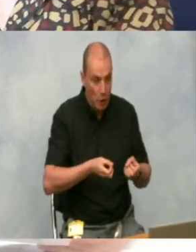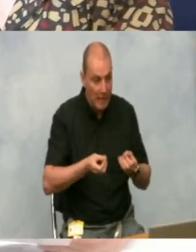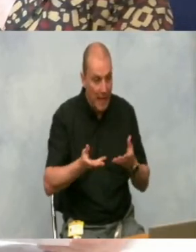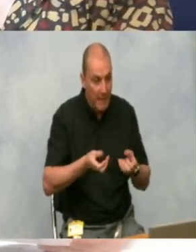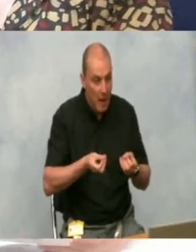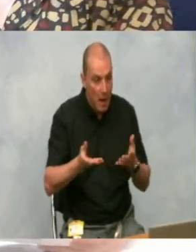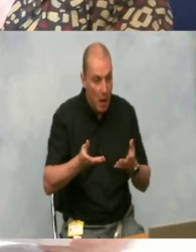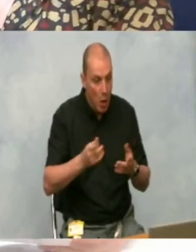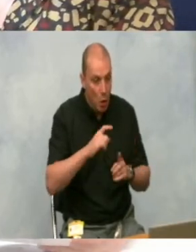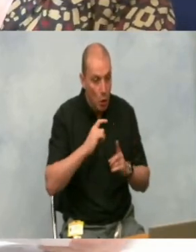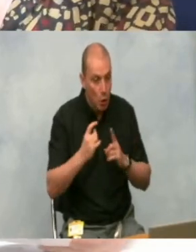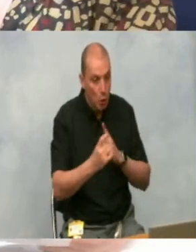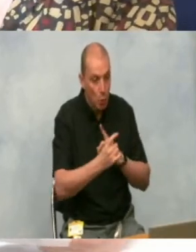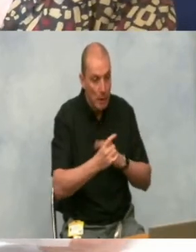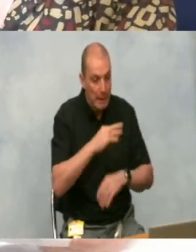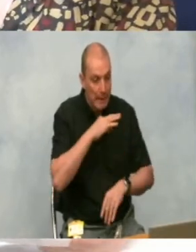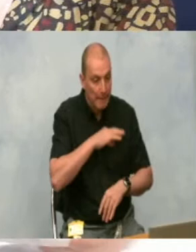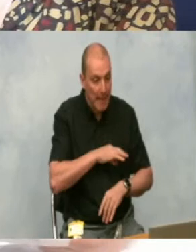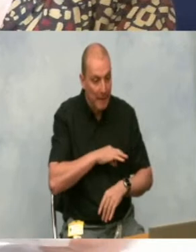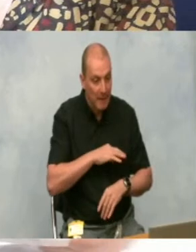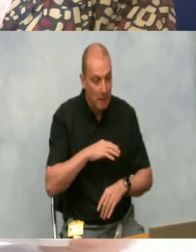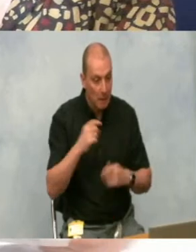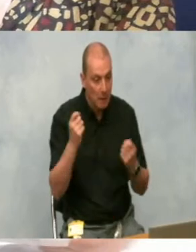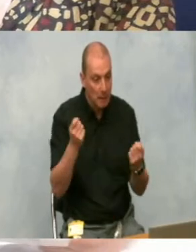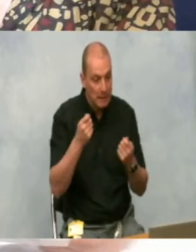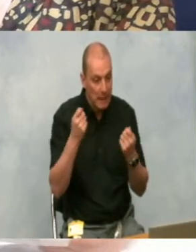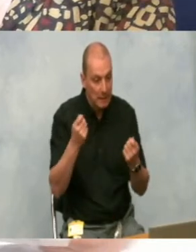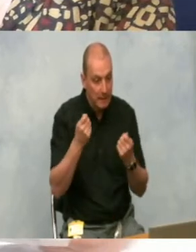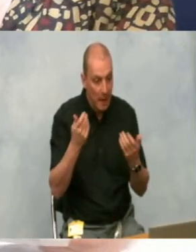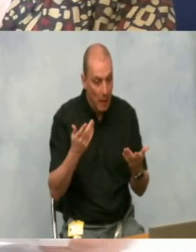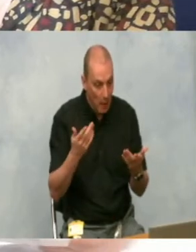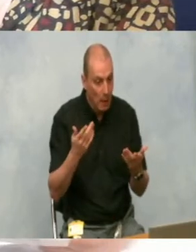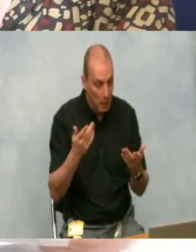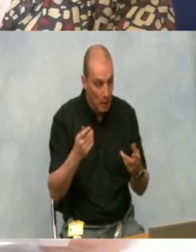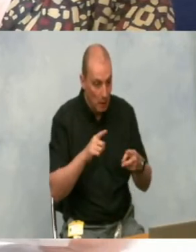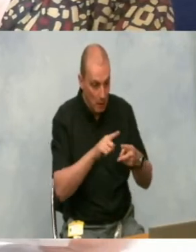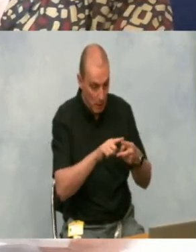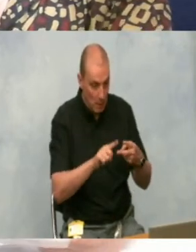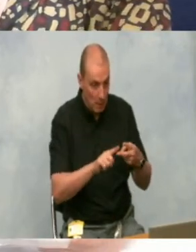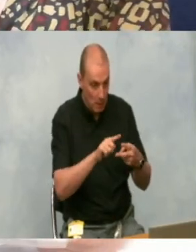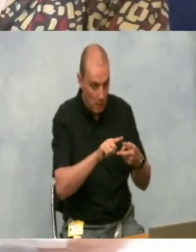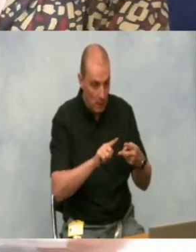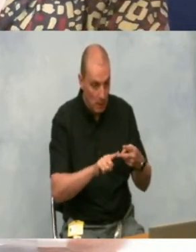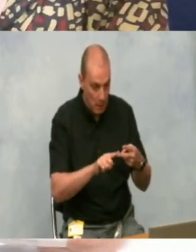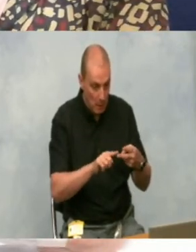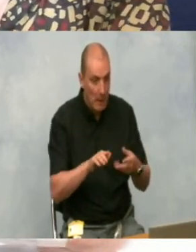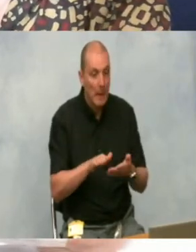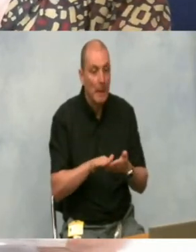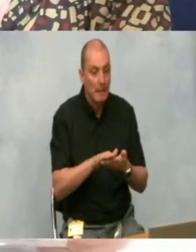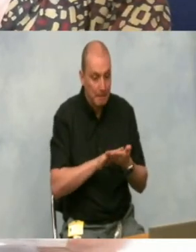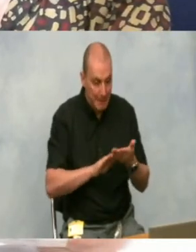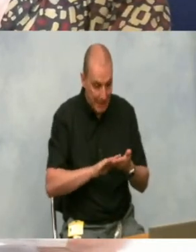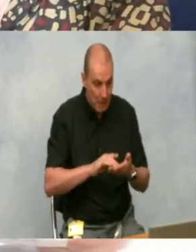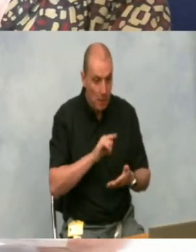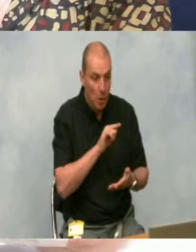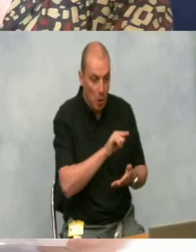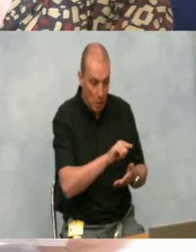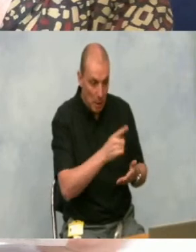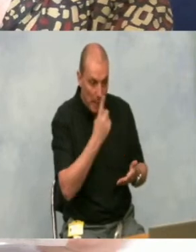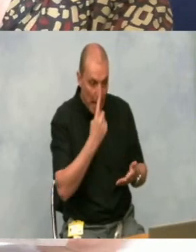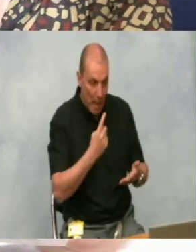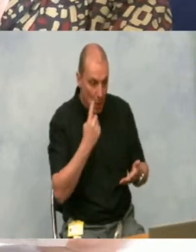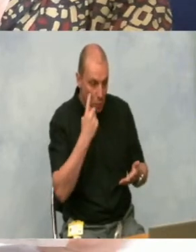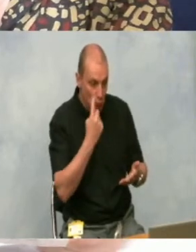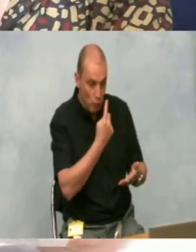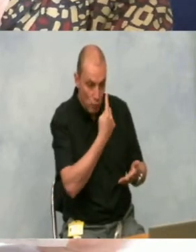community benefits. This proposal enables the club to demonstrate their capacity and their ability to manage